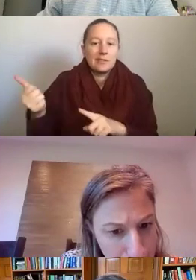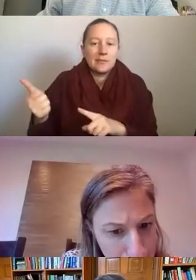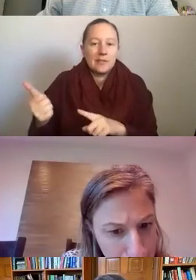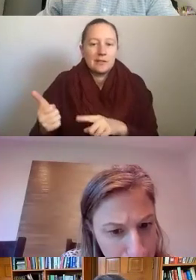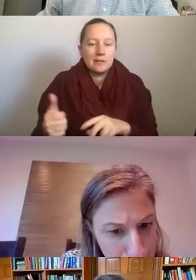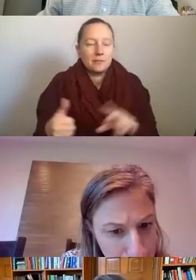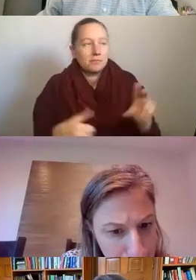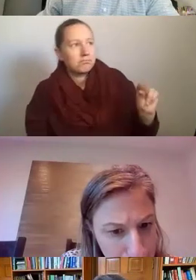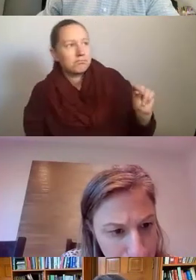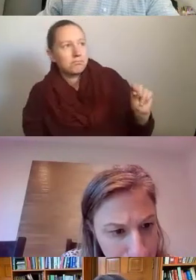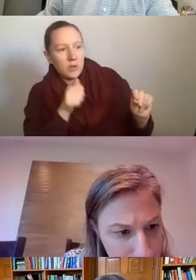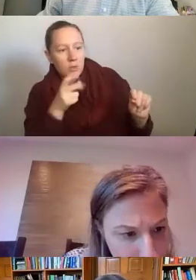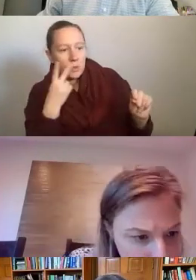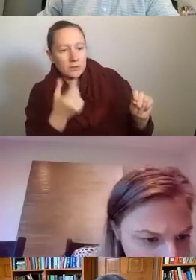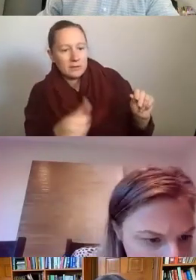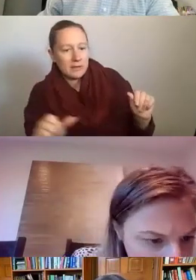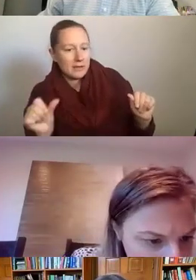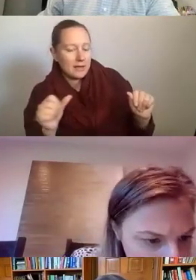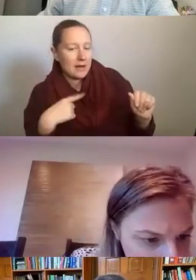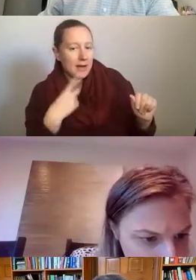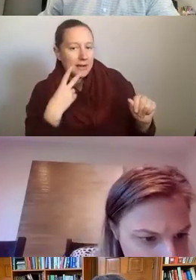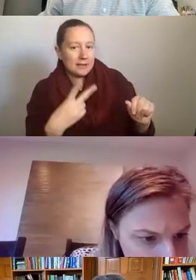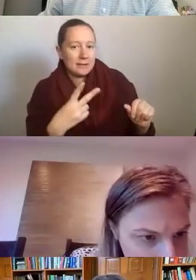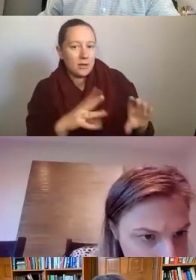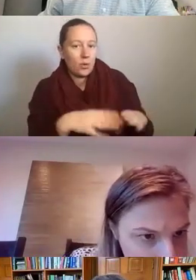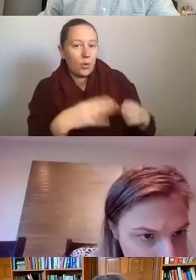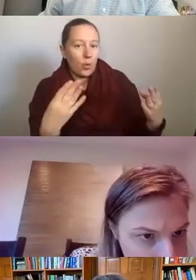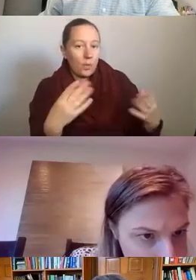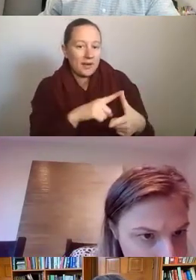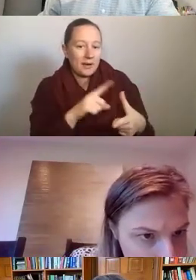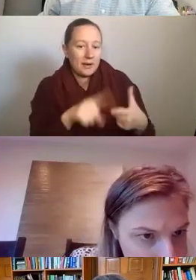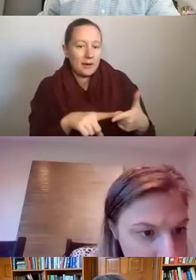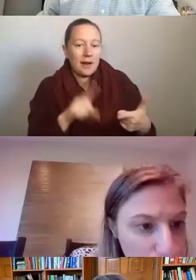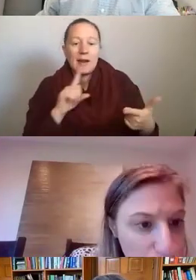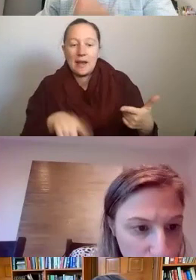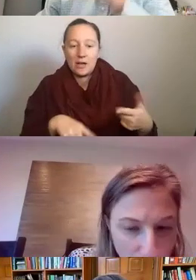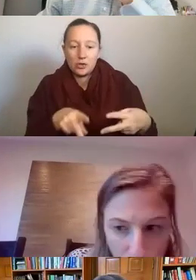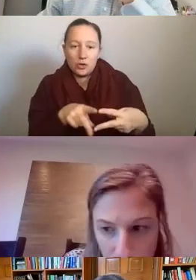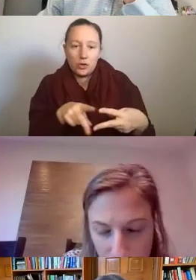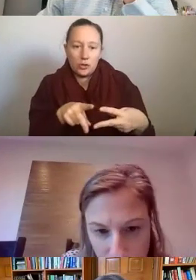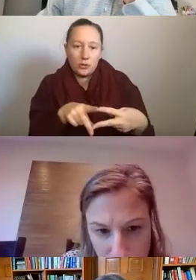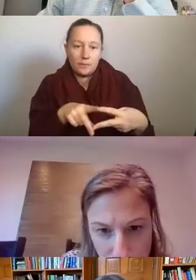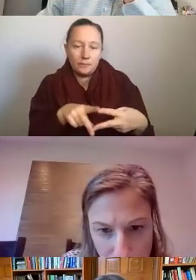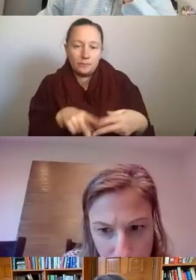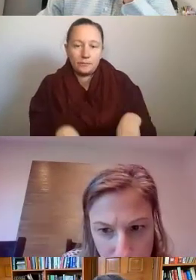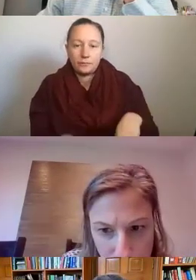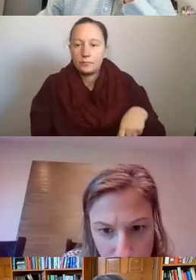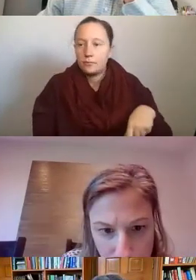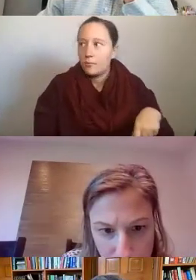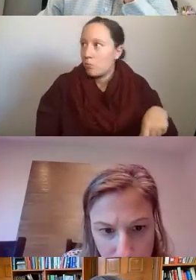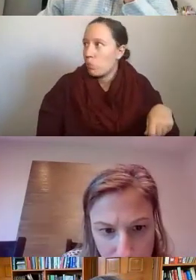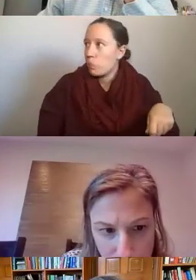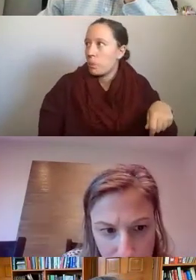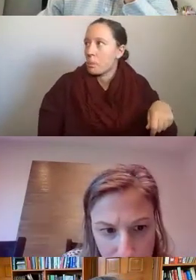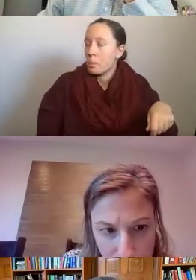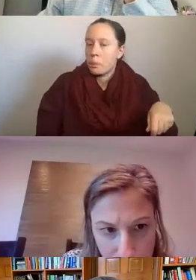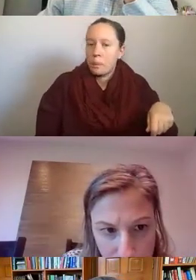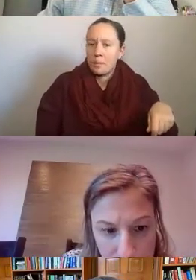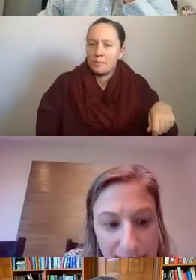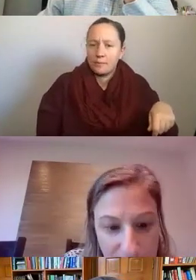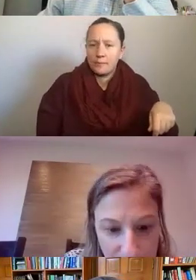No, I don't see any in there. I see one's in the open and one's in the answered. You do. So, the Q&A section,